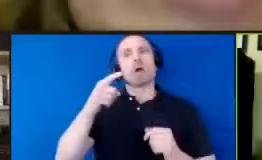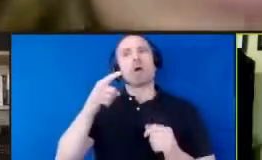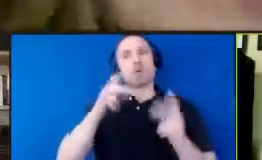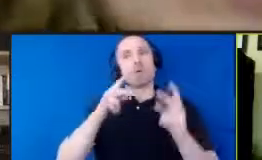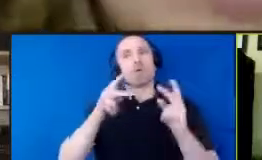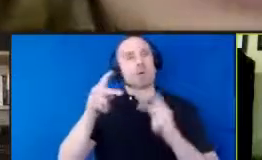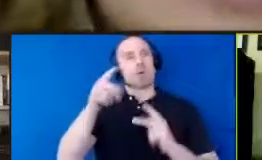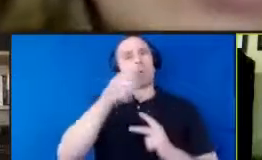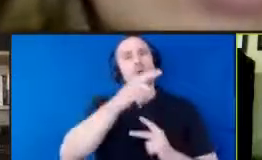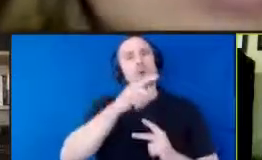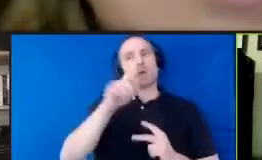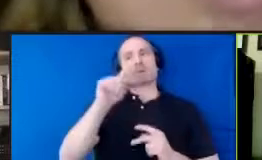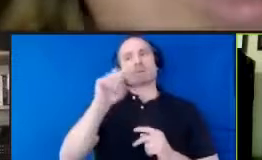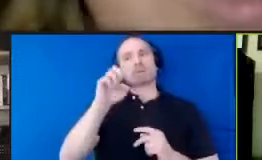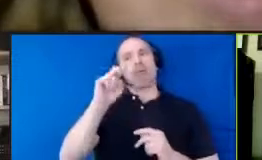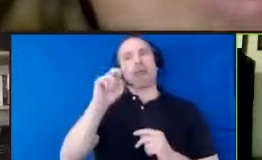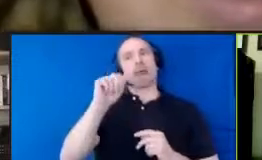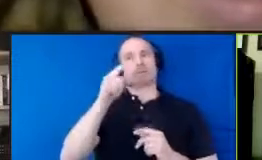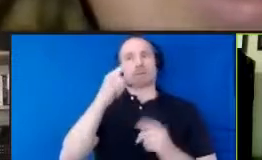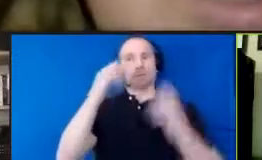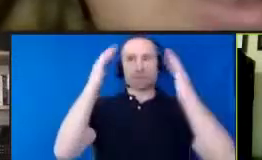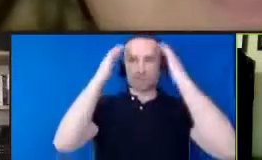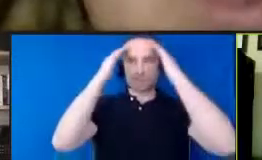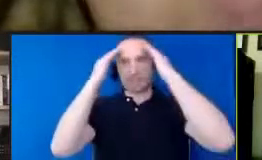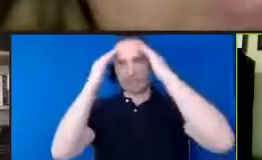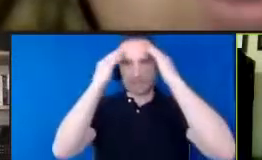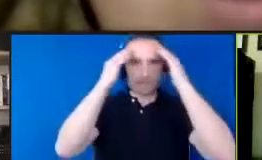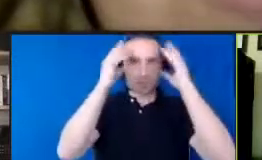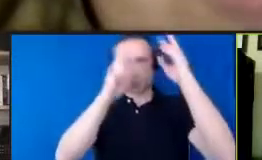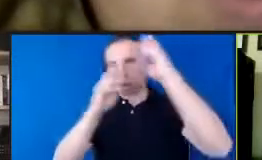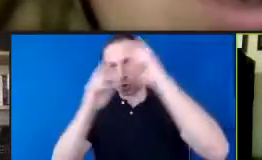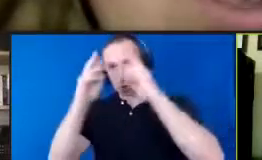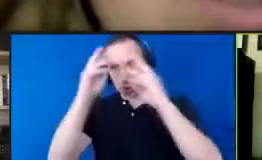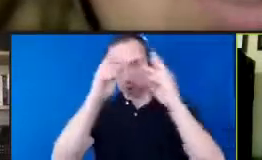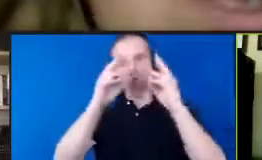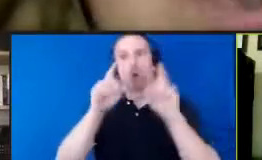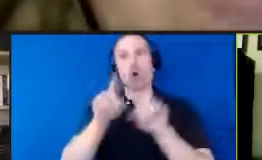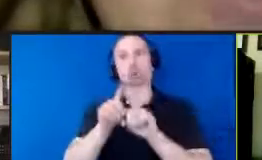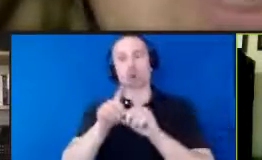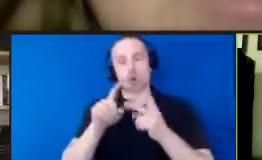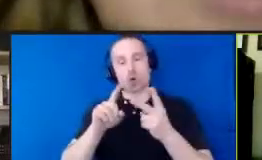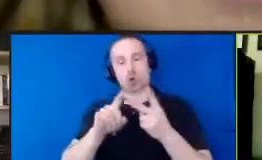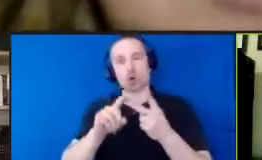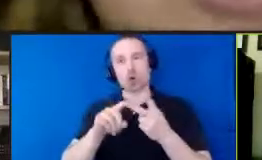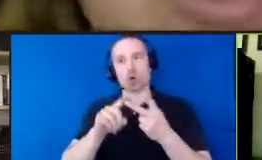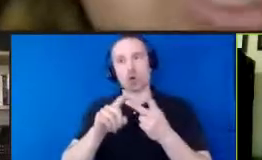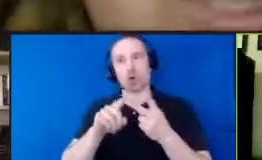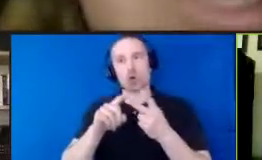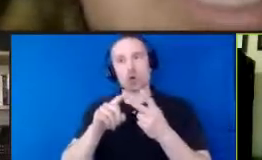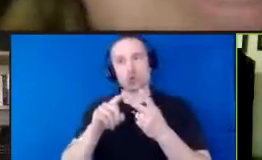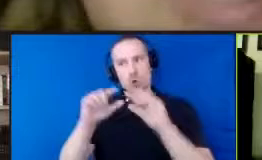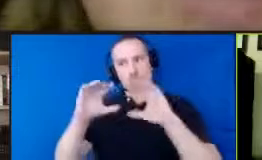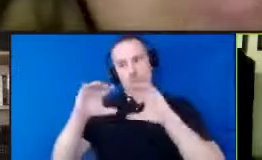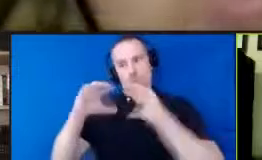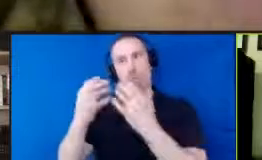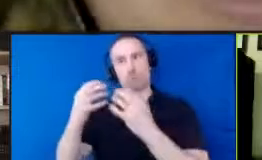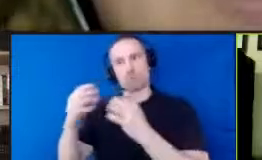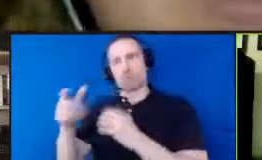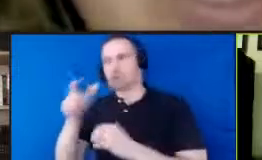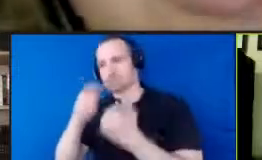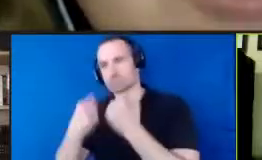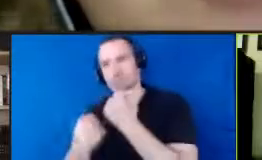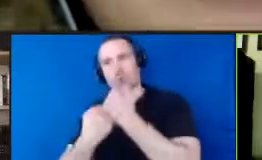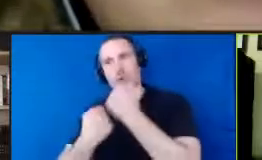also, quite frankly, the organizations and that work for residents, ensuring that they can stay in their